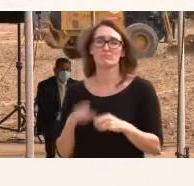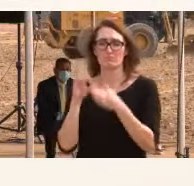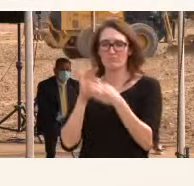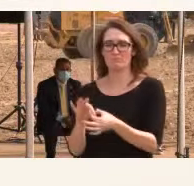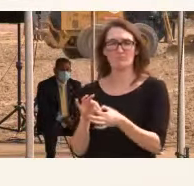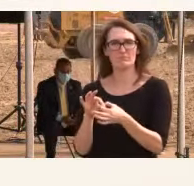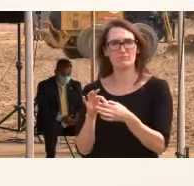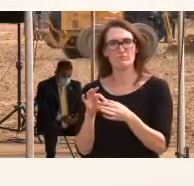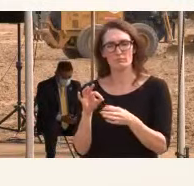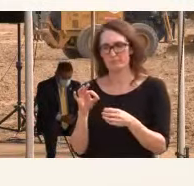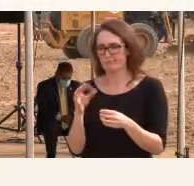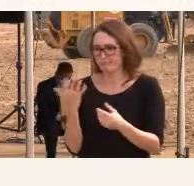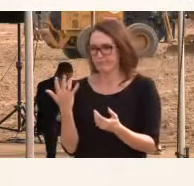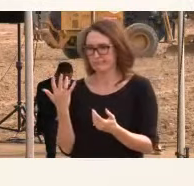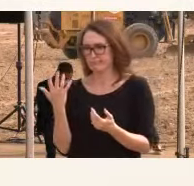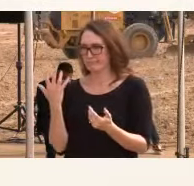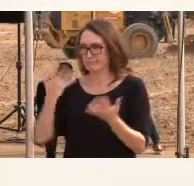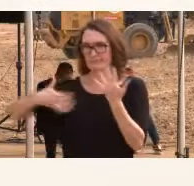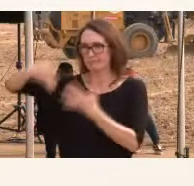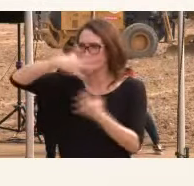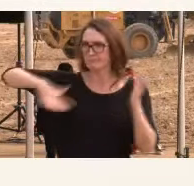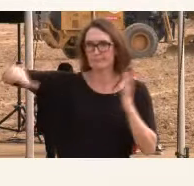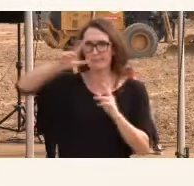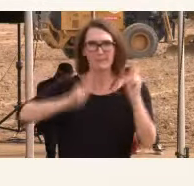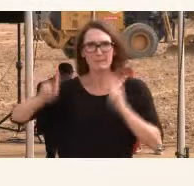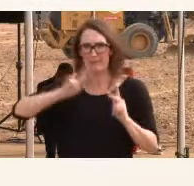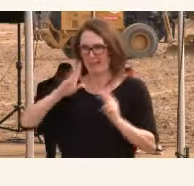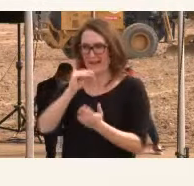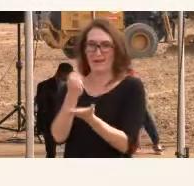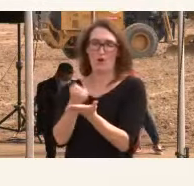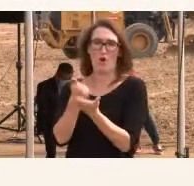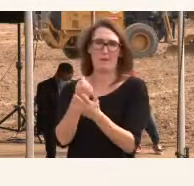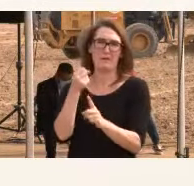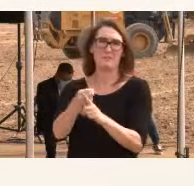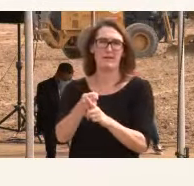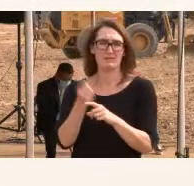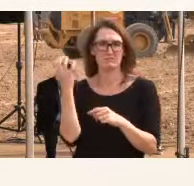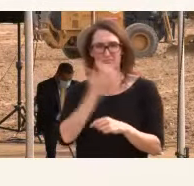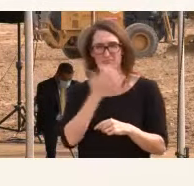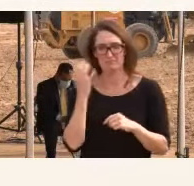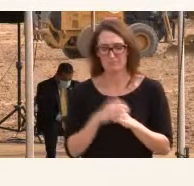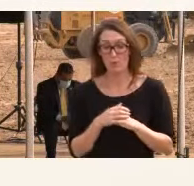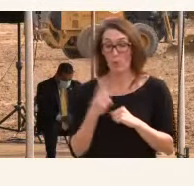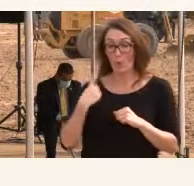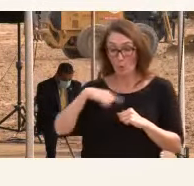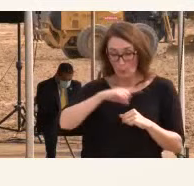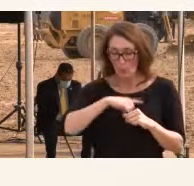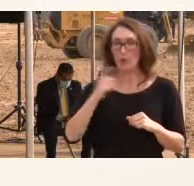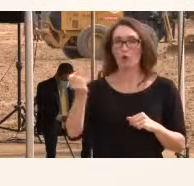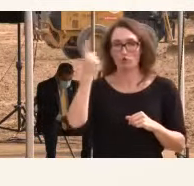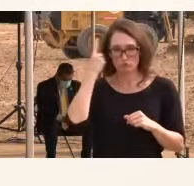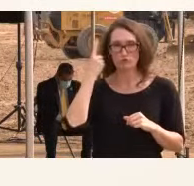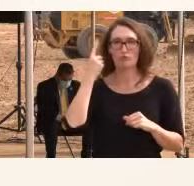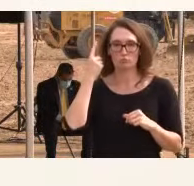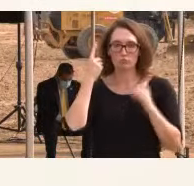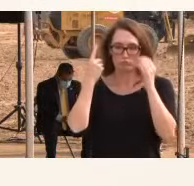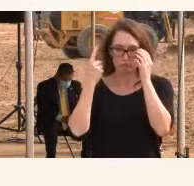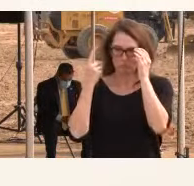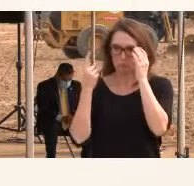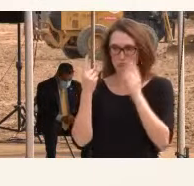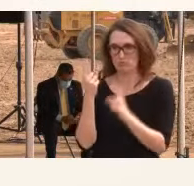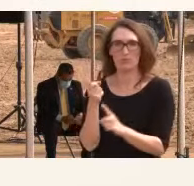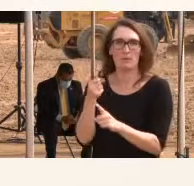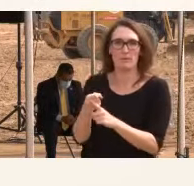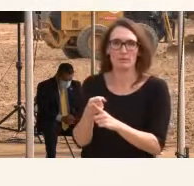the social and economic impacts. We understand better today of the